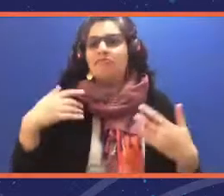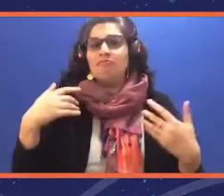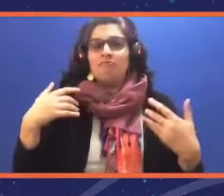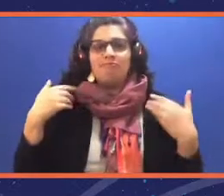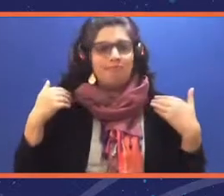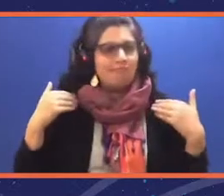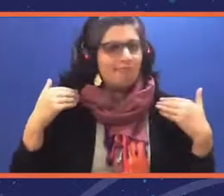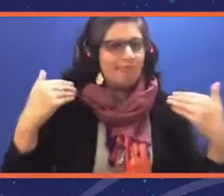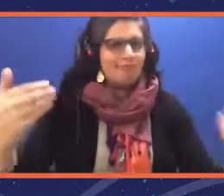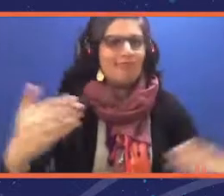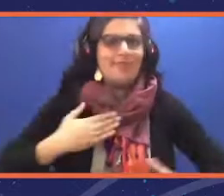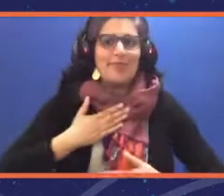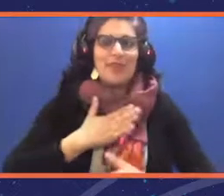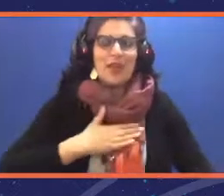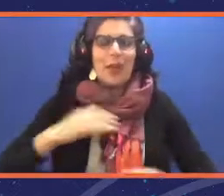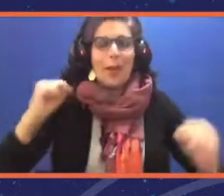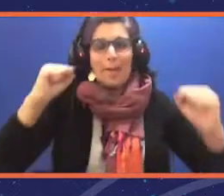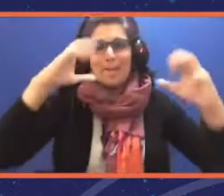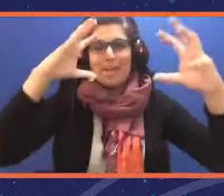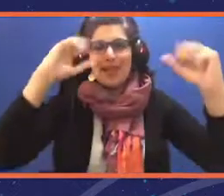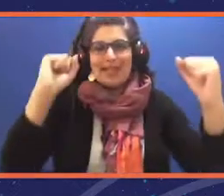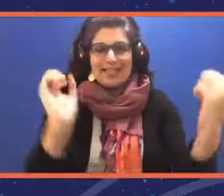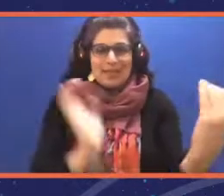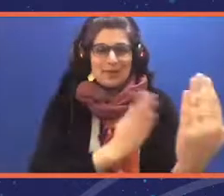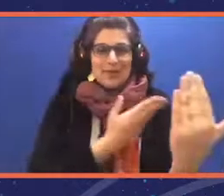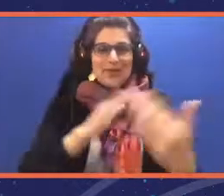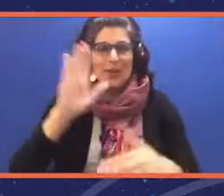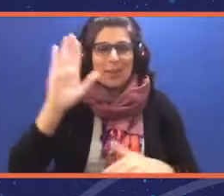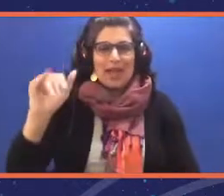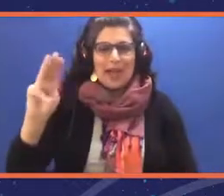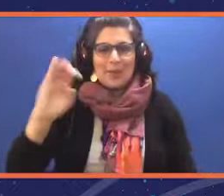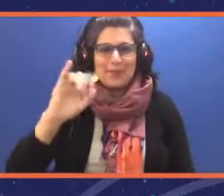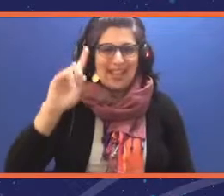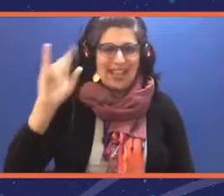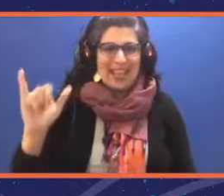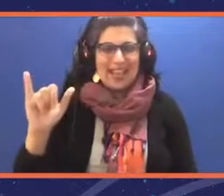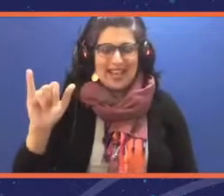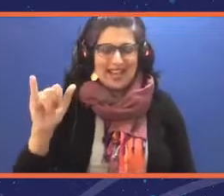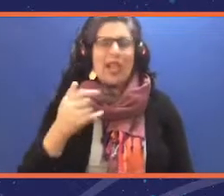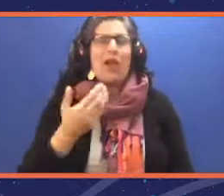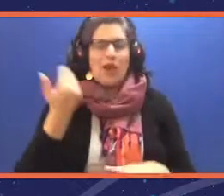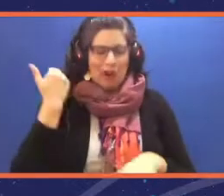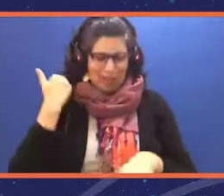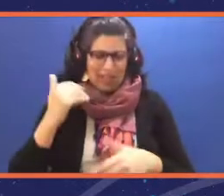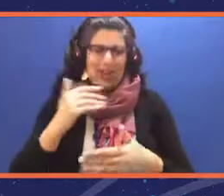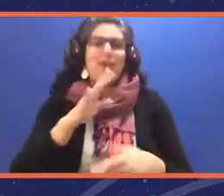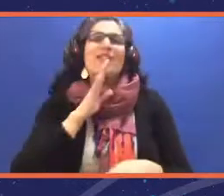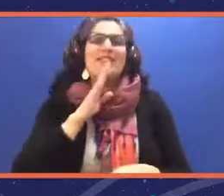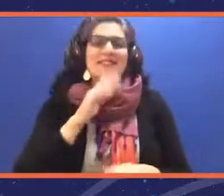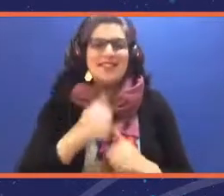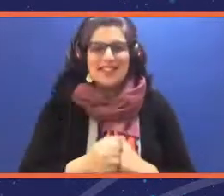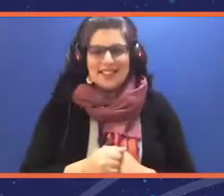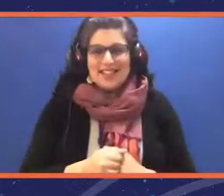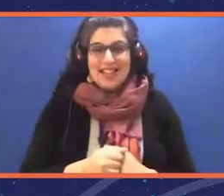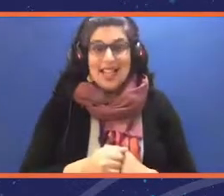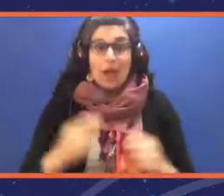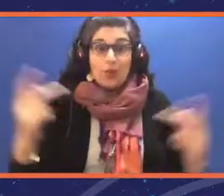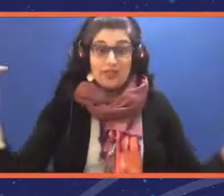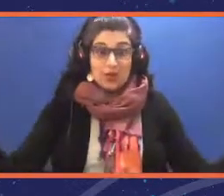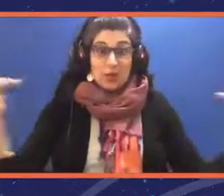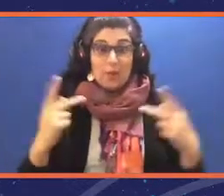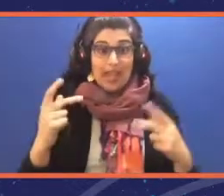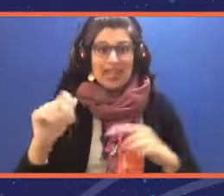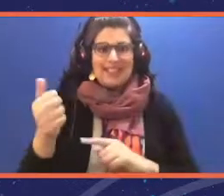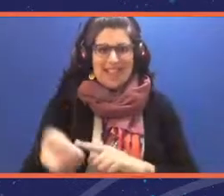this amazing music by Maddie Madlines Clifford, who we were in conversation earlier with, and we will see you all back here in 10